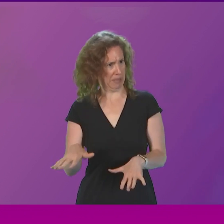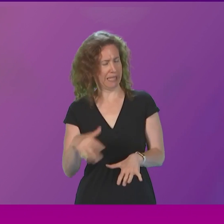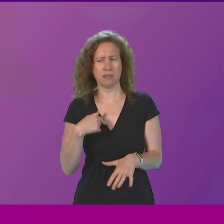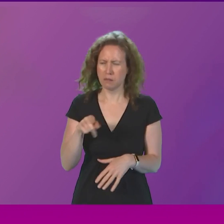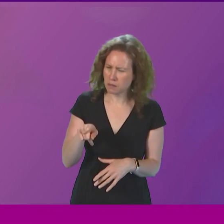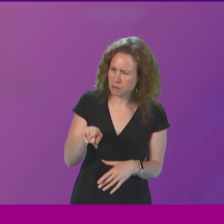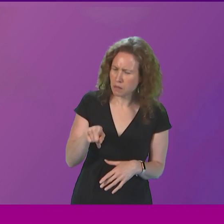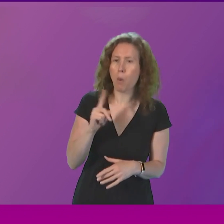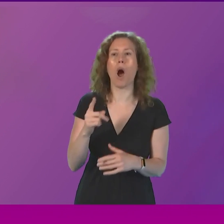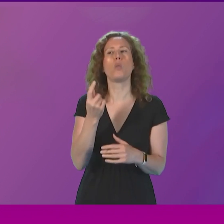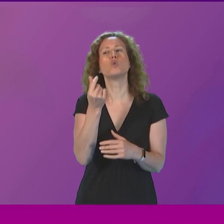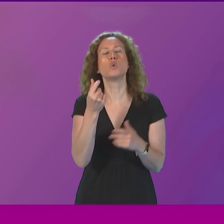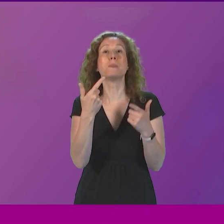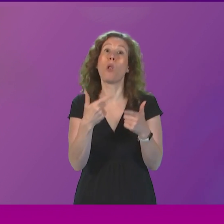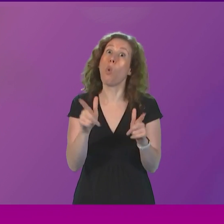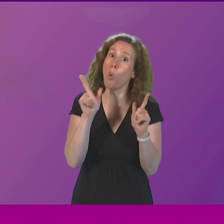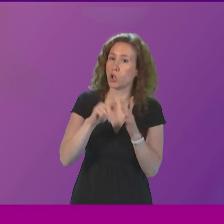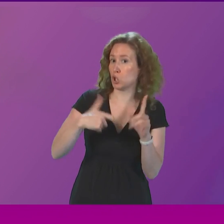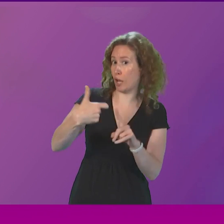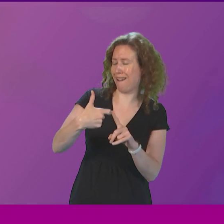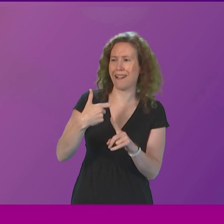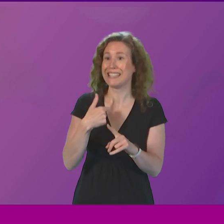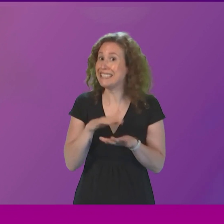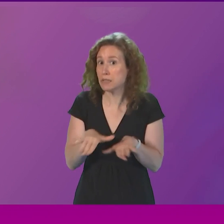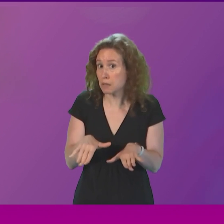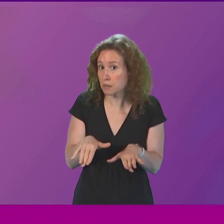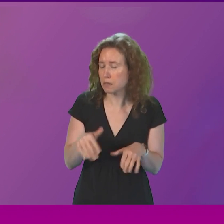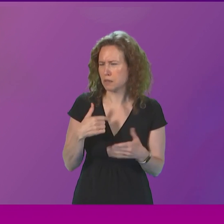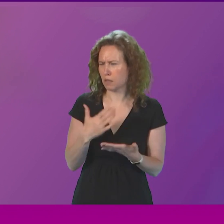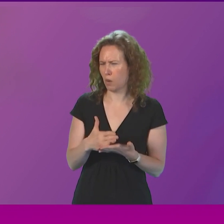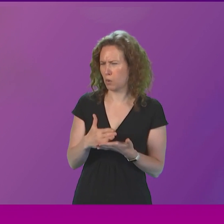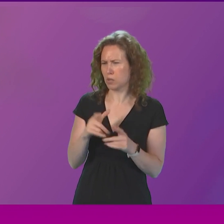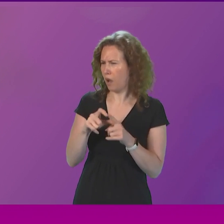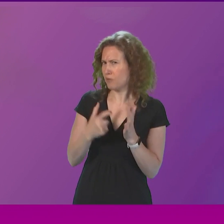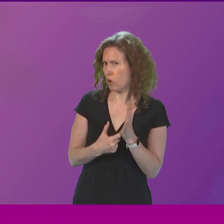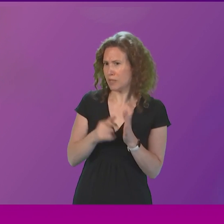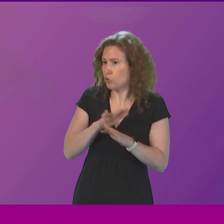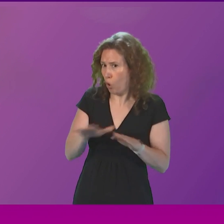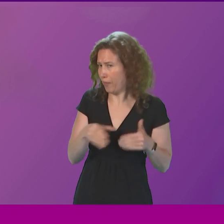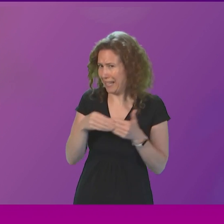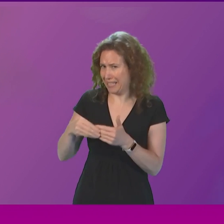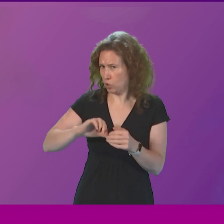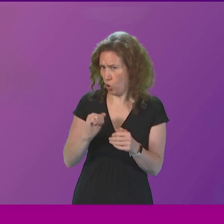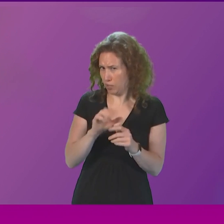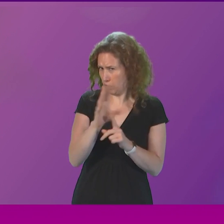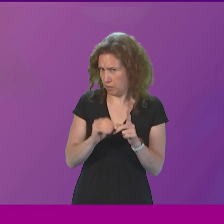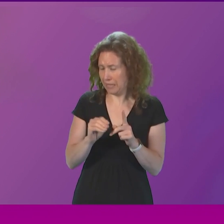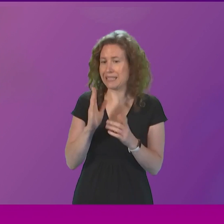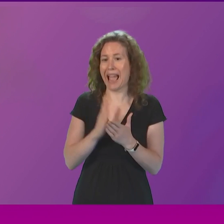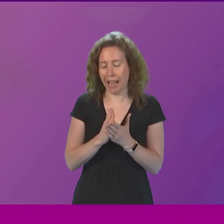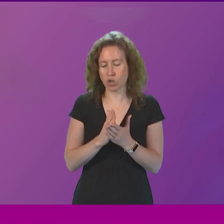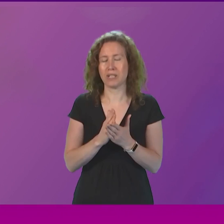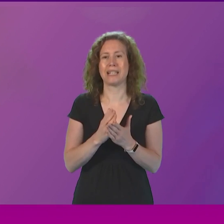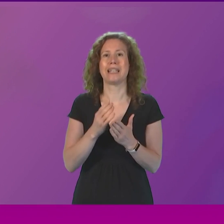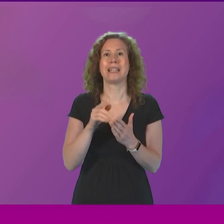the soon-to-be Lord Jack did not. So let's be honest, Douglas Ross isn't the leader of the Scottish Conservatives. It is the Cabinet's man in